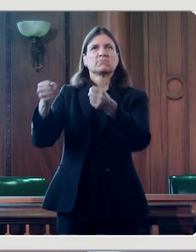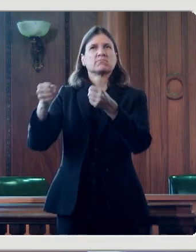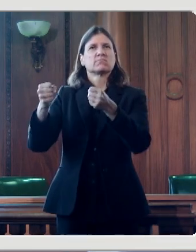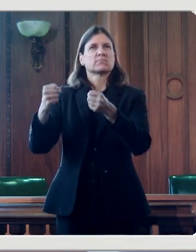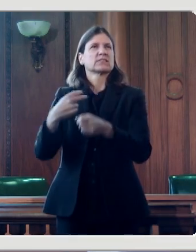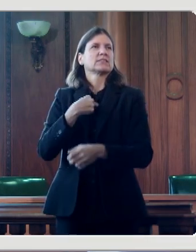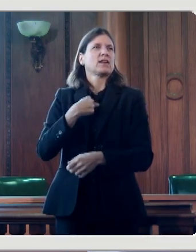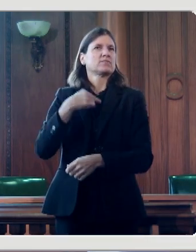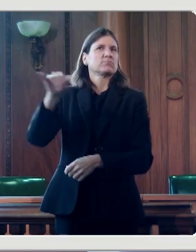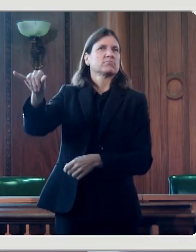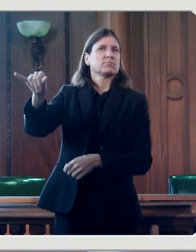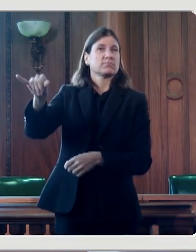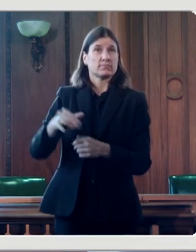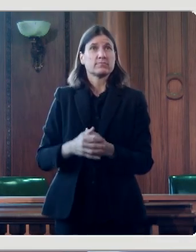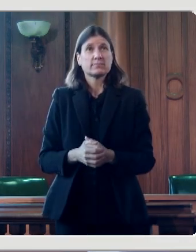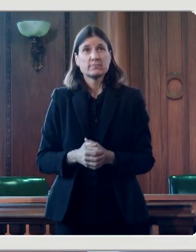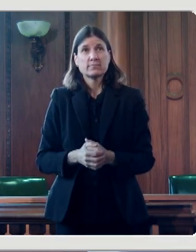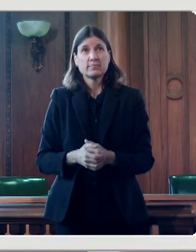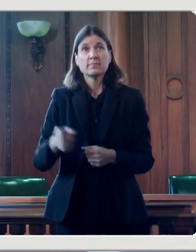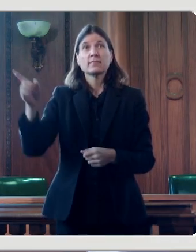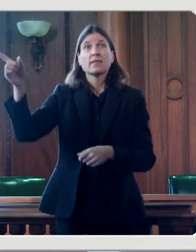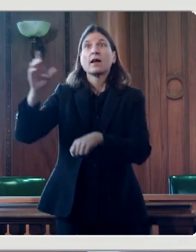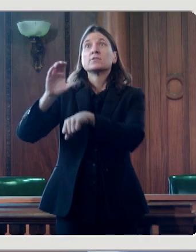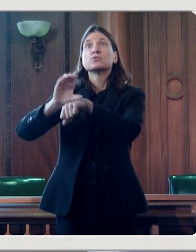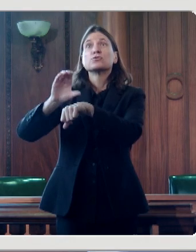We spoke to her a number of times during the holiday